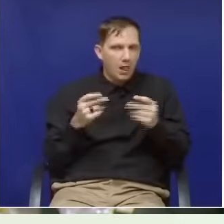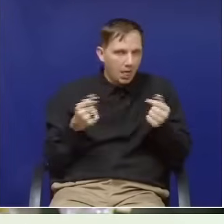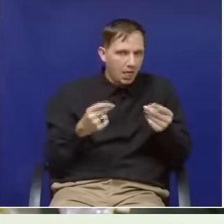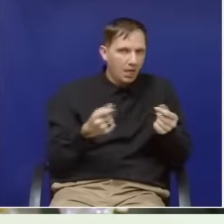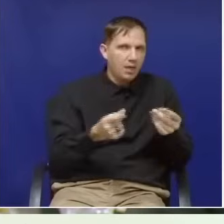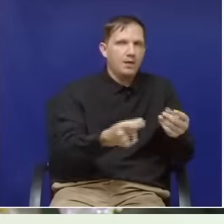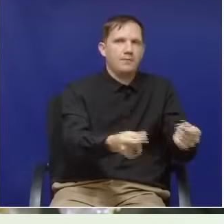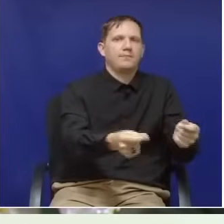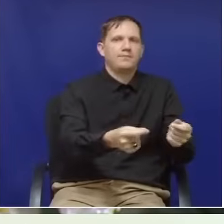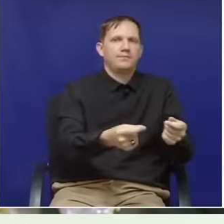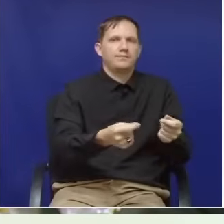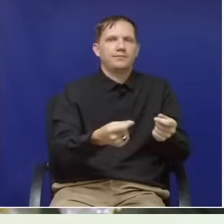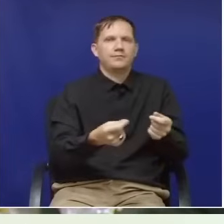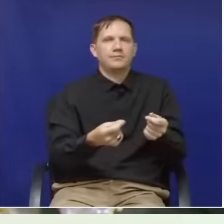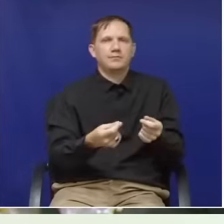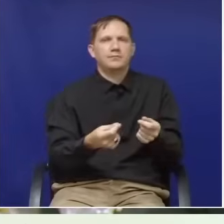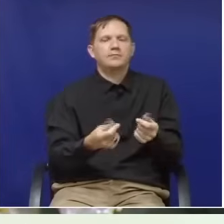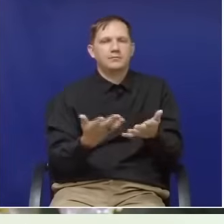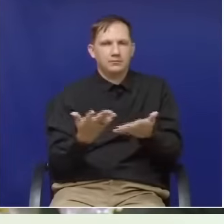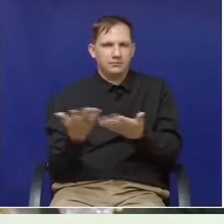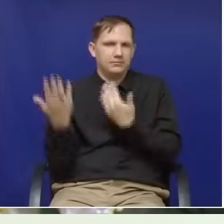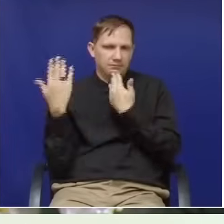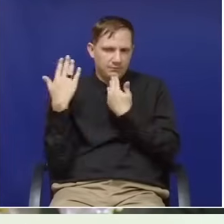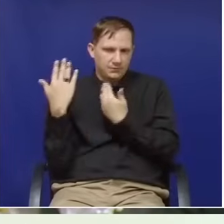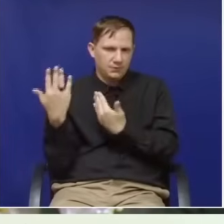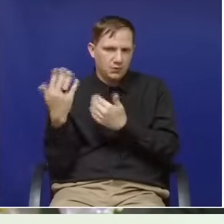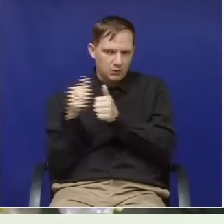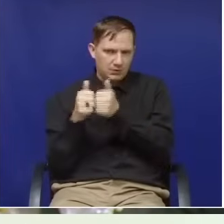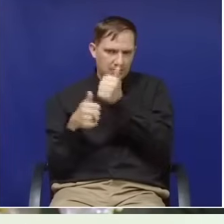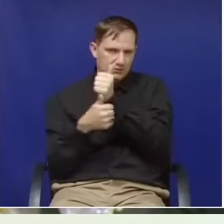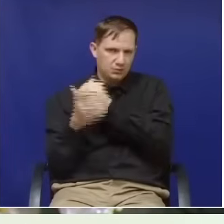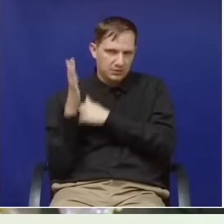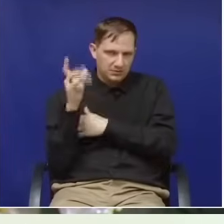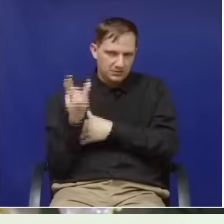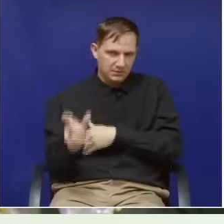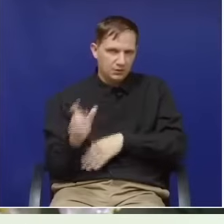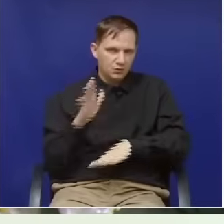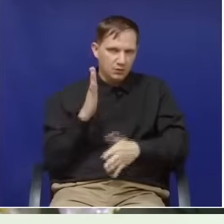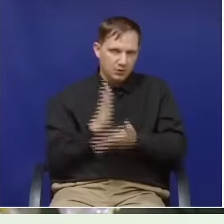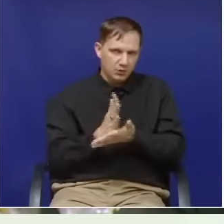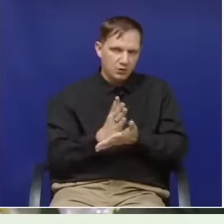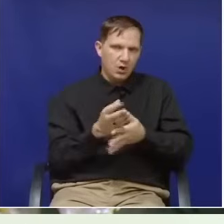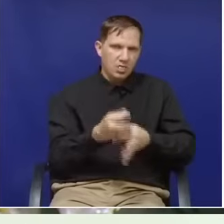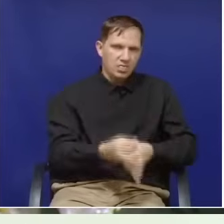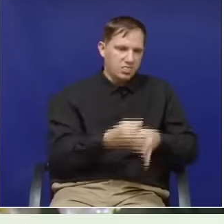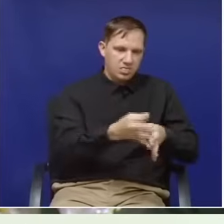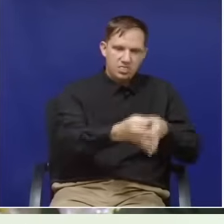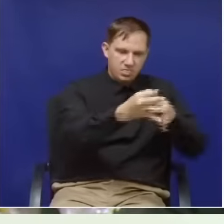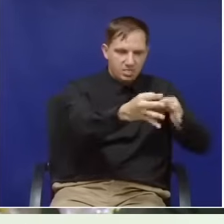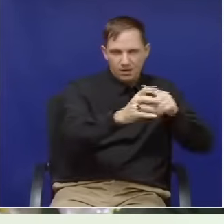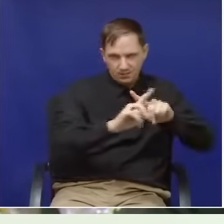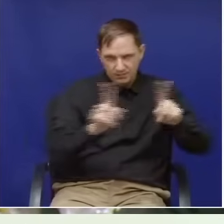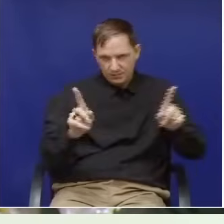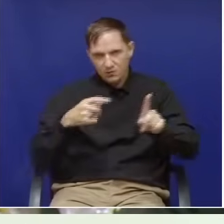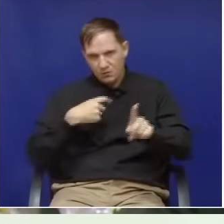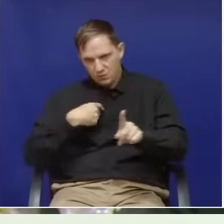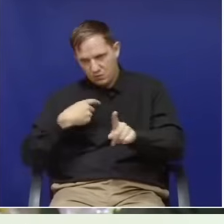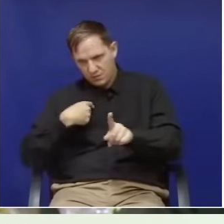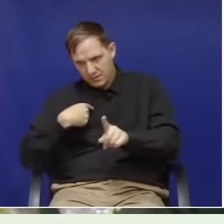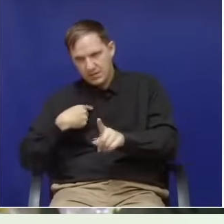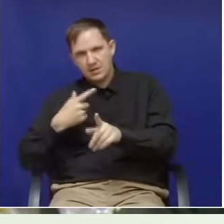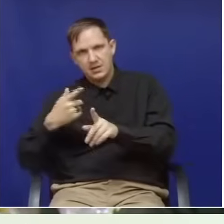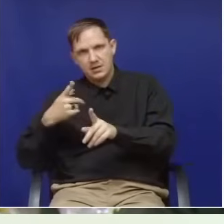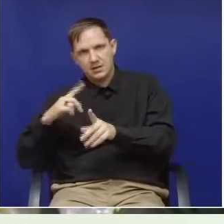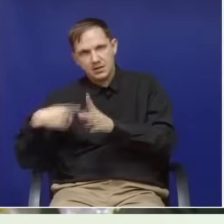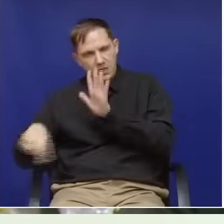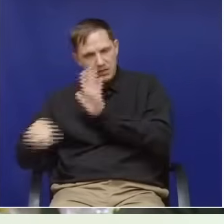processes of DC, Deputy Speaker, to ensure that we don't delay and we handle things in such a manner that we are not badly